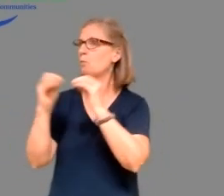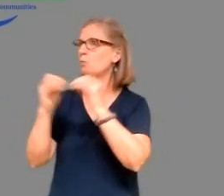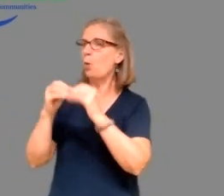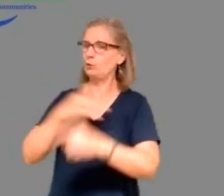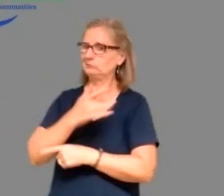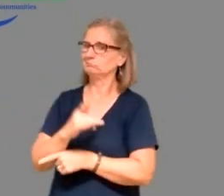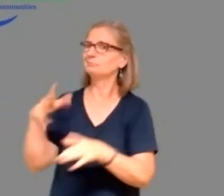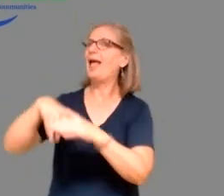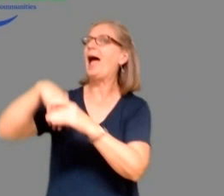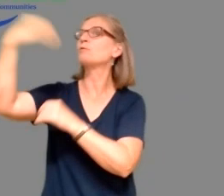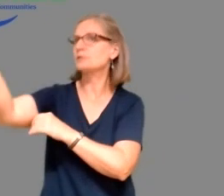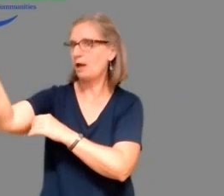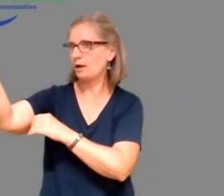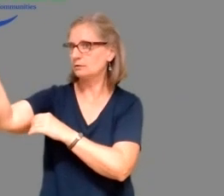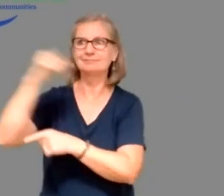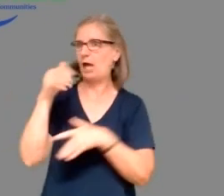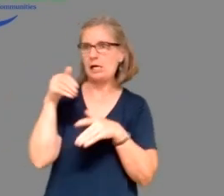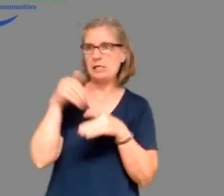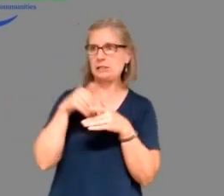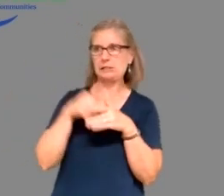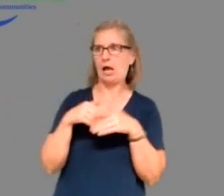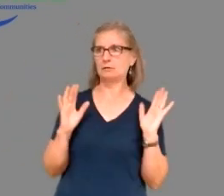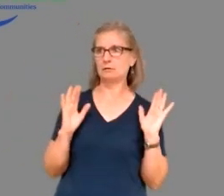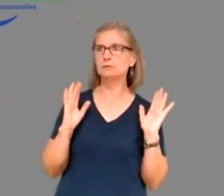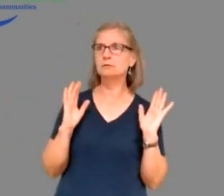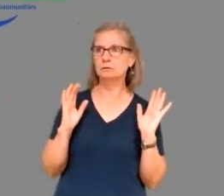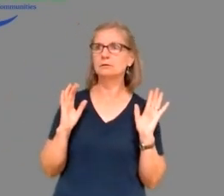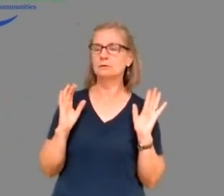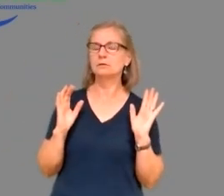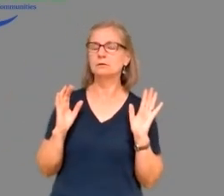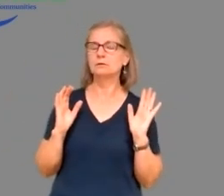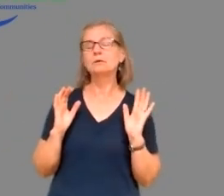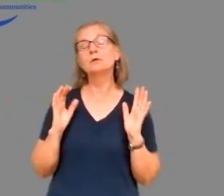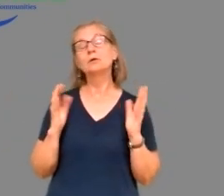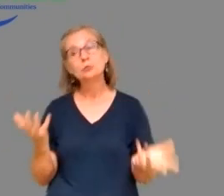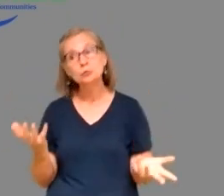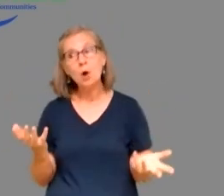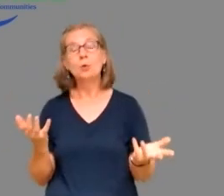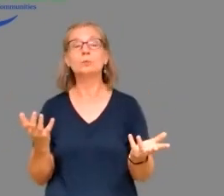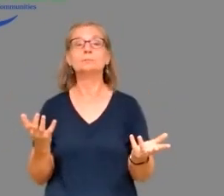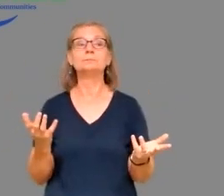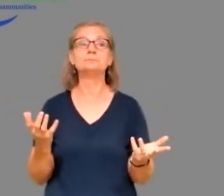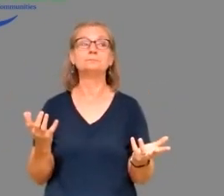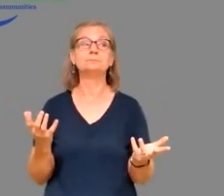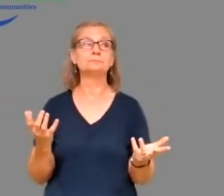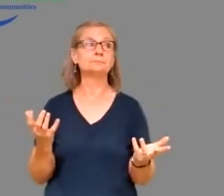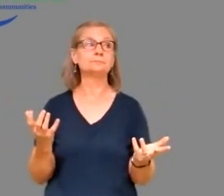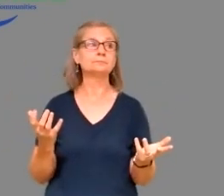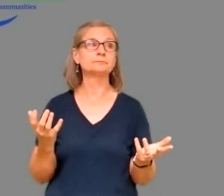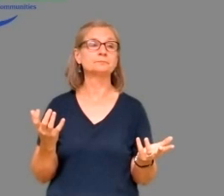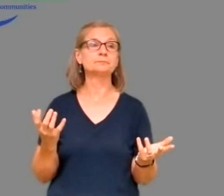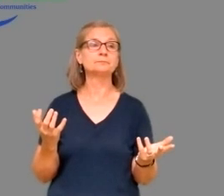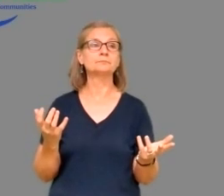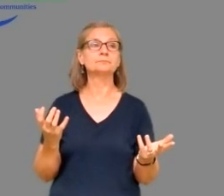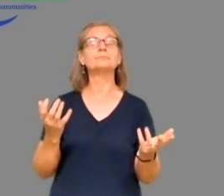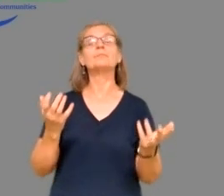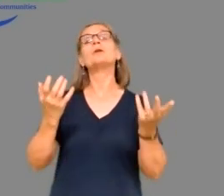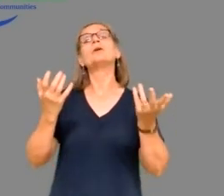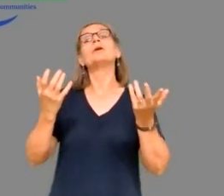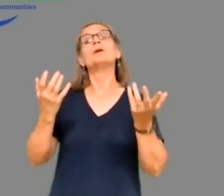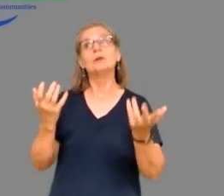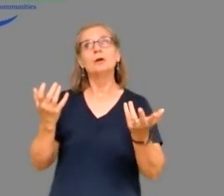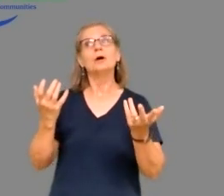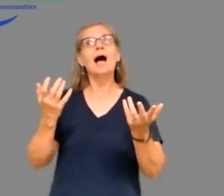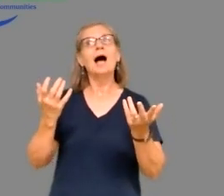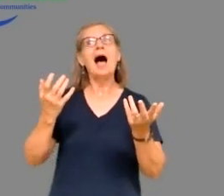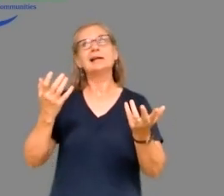So we could see the fact, you know, all other things being equal, it wouldn't